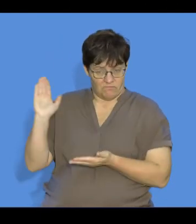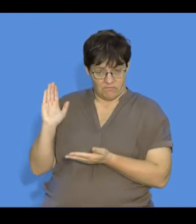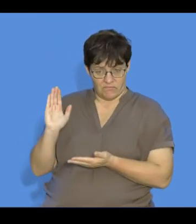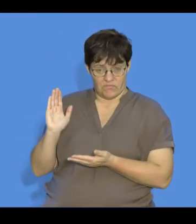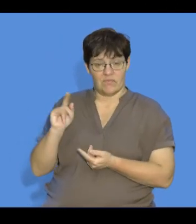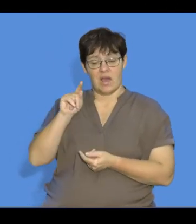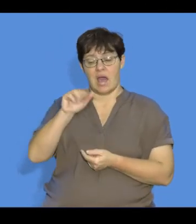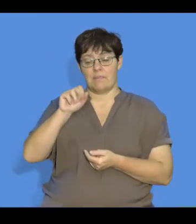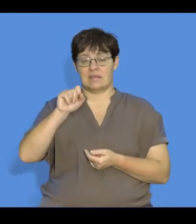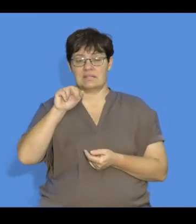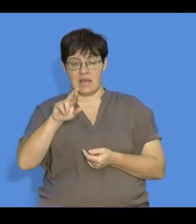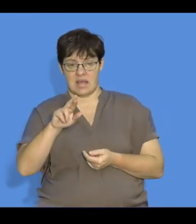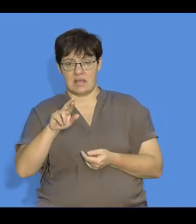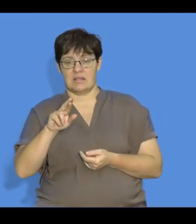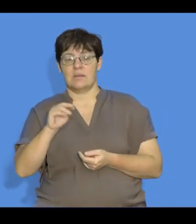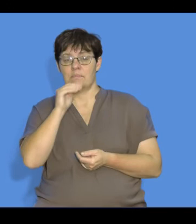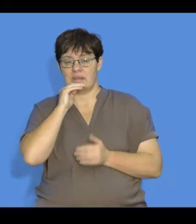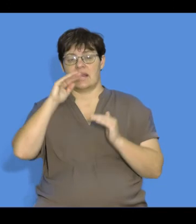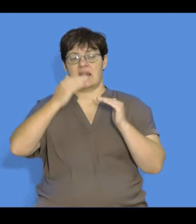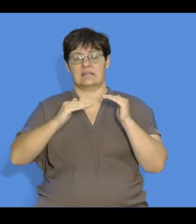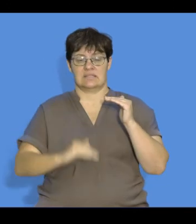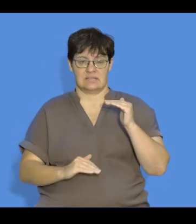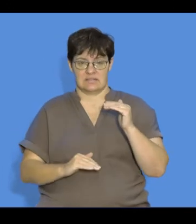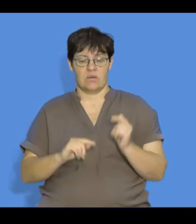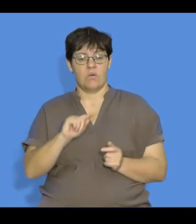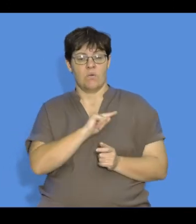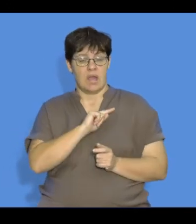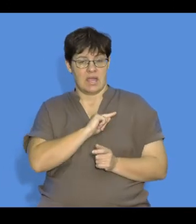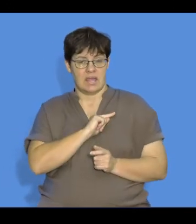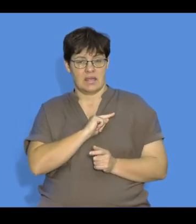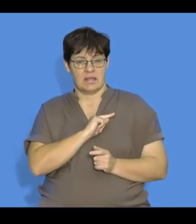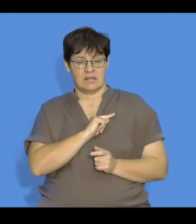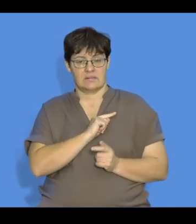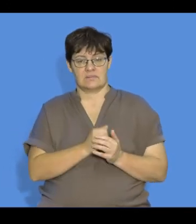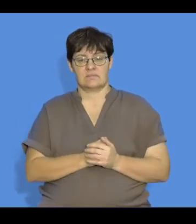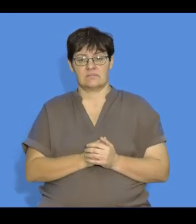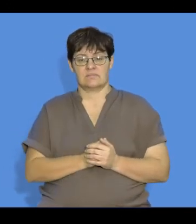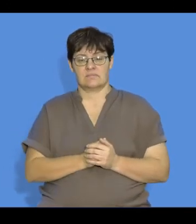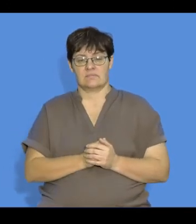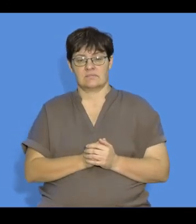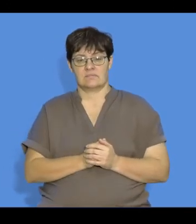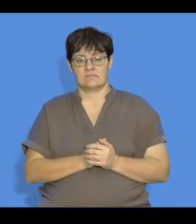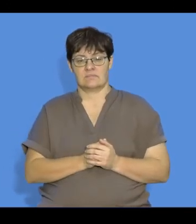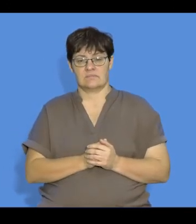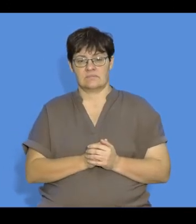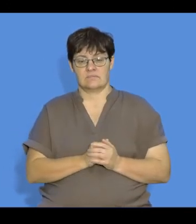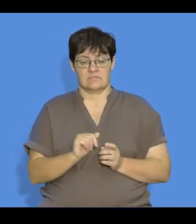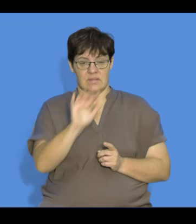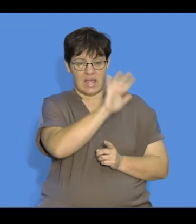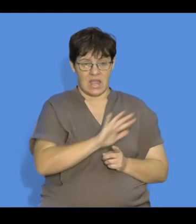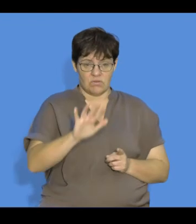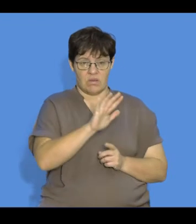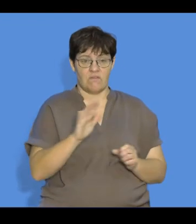ammeter reading will get lesser. Why? Because now instead of the earlier value of